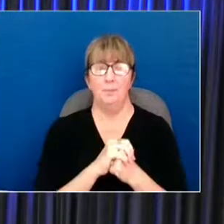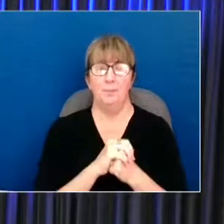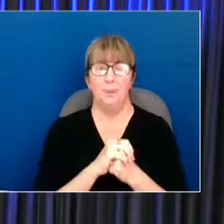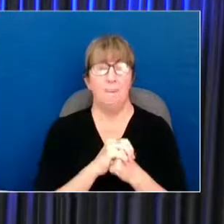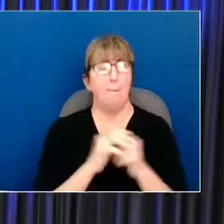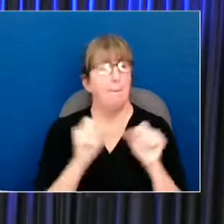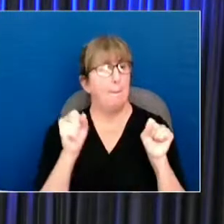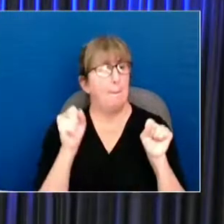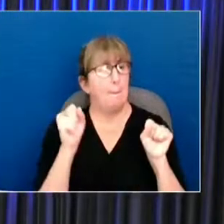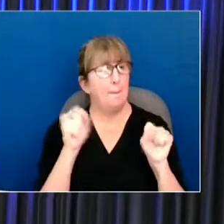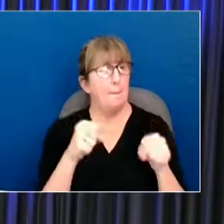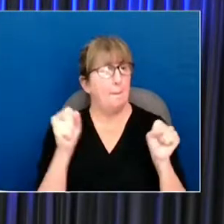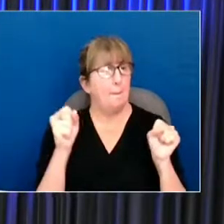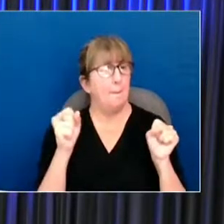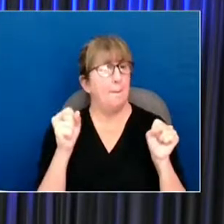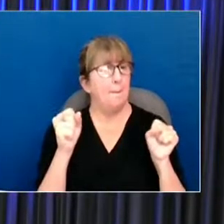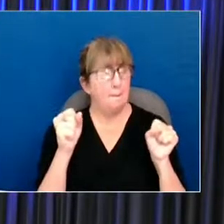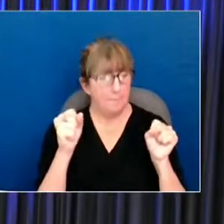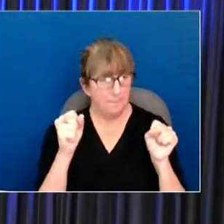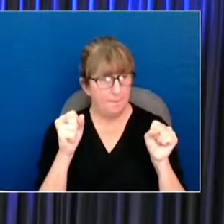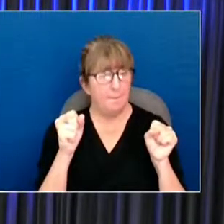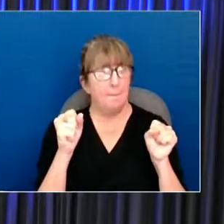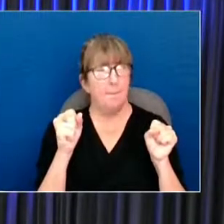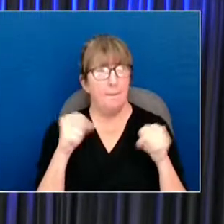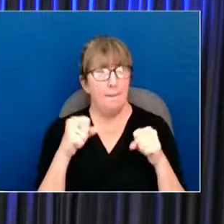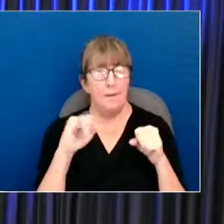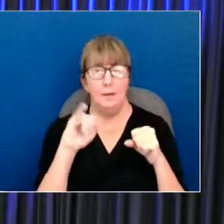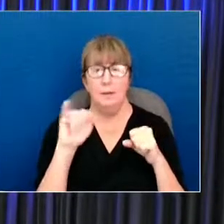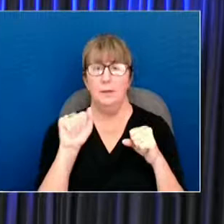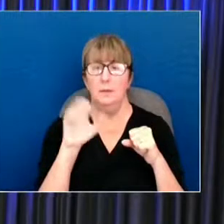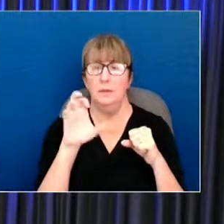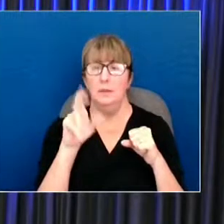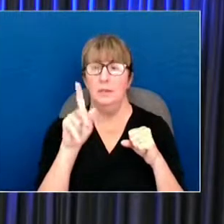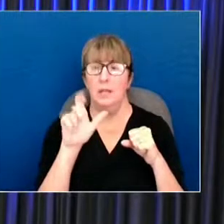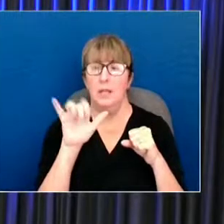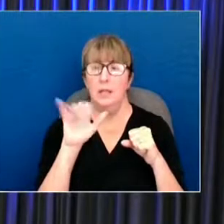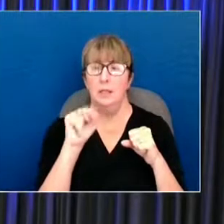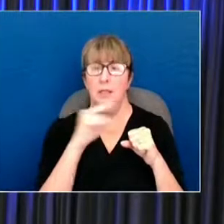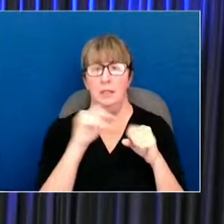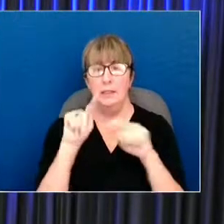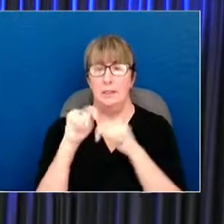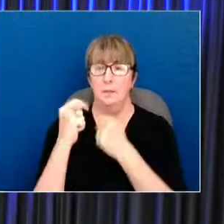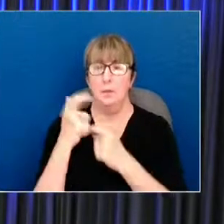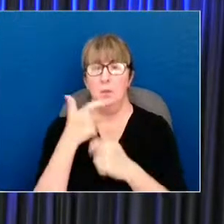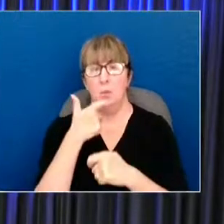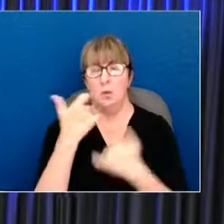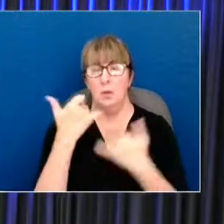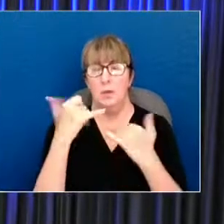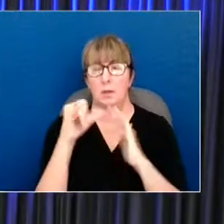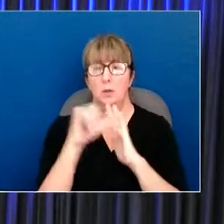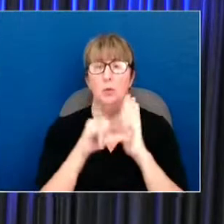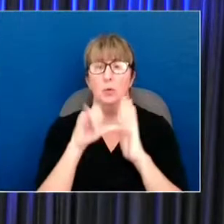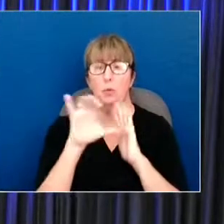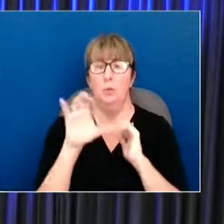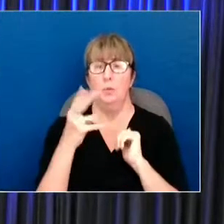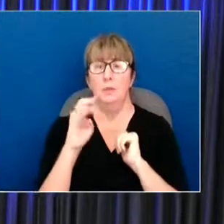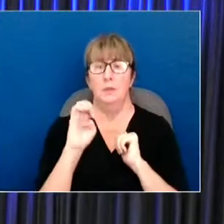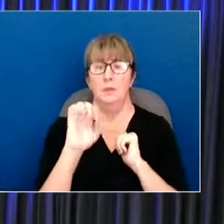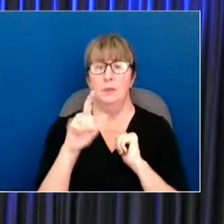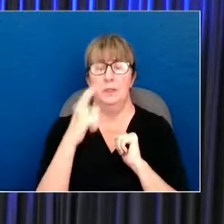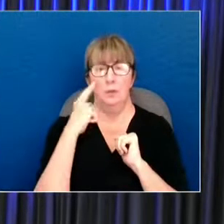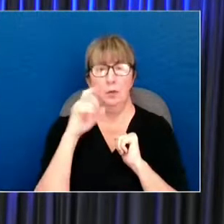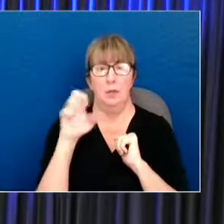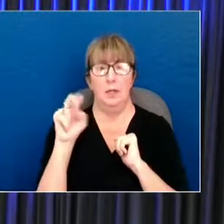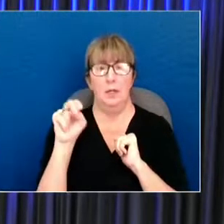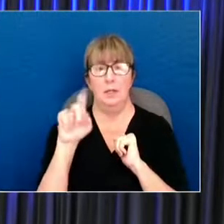I have, just Jacqueline and team, what I'm watching right now is, the YouTube channel for the entity page and also the